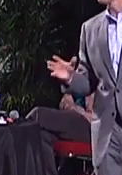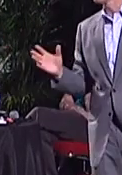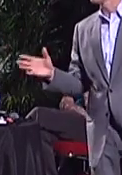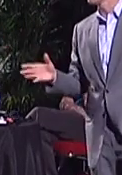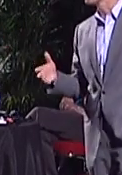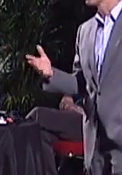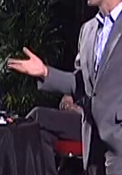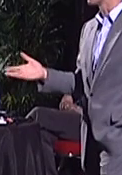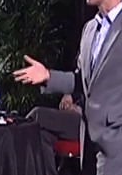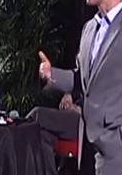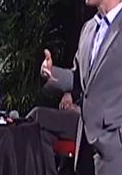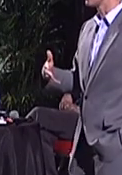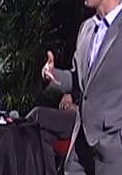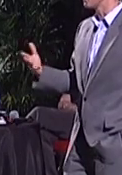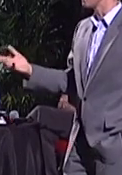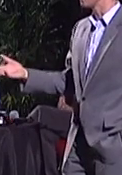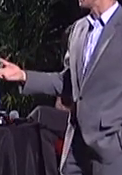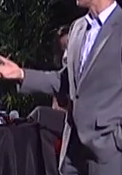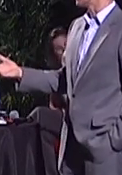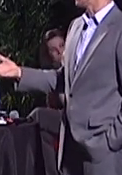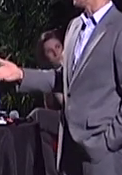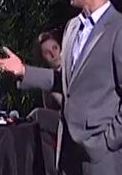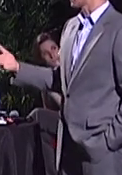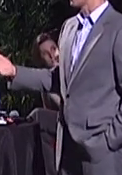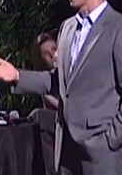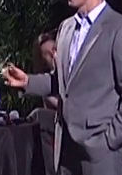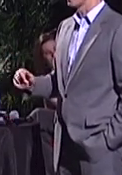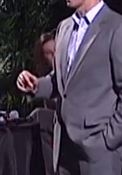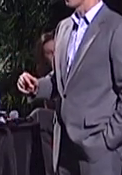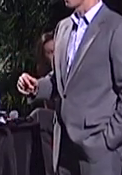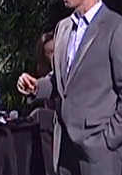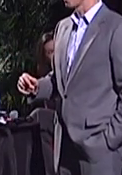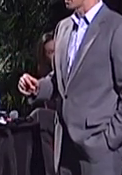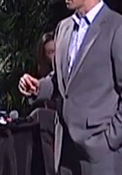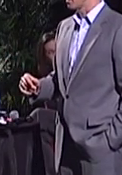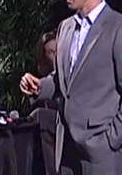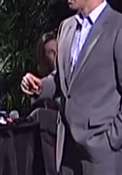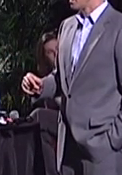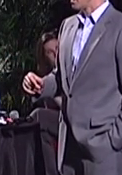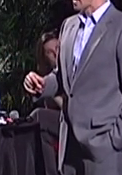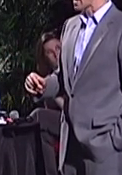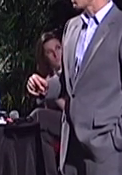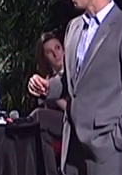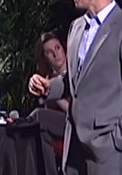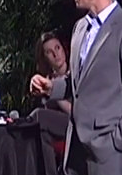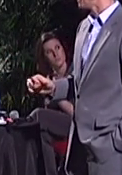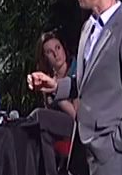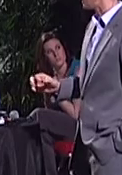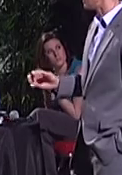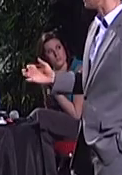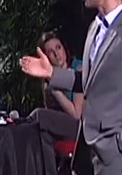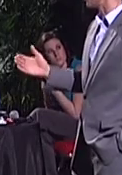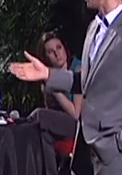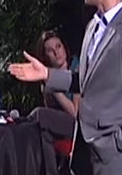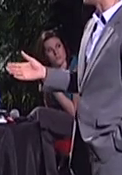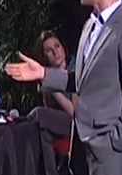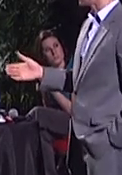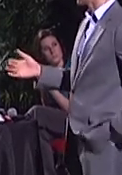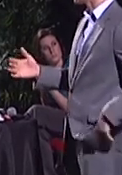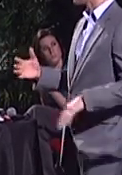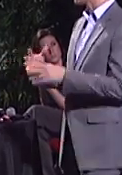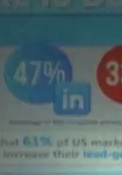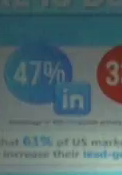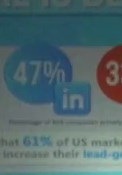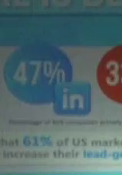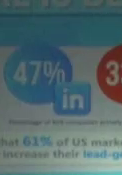saying, well, B2B, it doesn't work. It's only for B2C. These sexy companies can use social media. Actually, the B2B play is even stronger because,